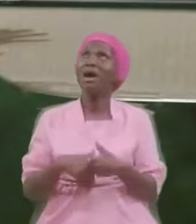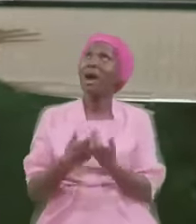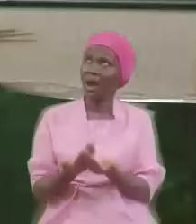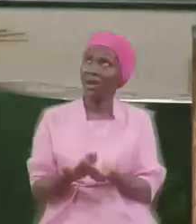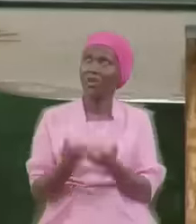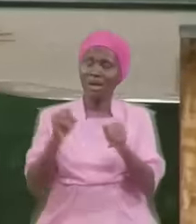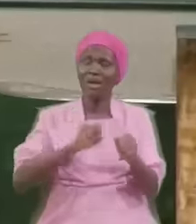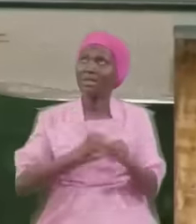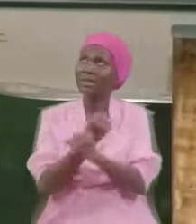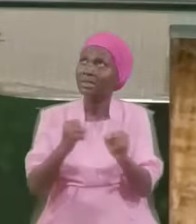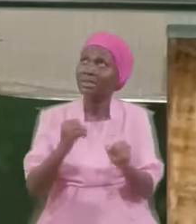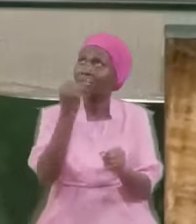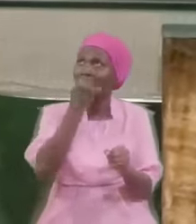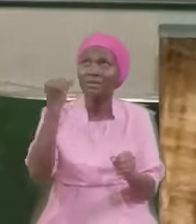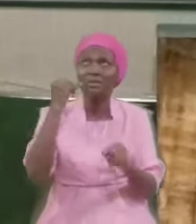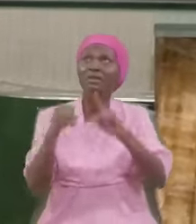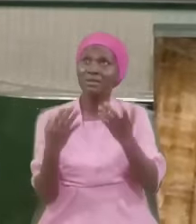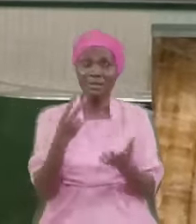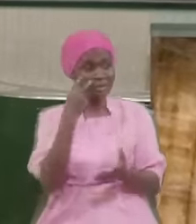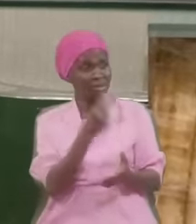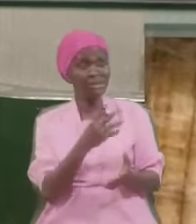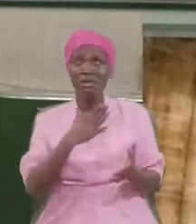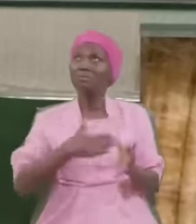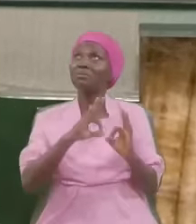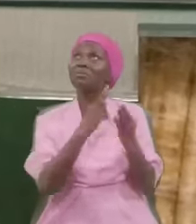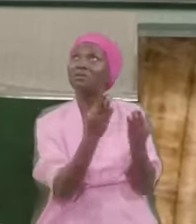Israel? Behold, my family